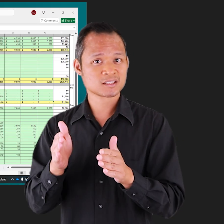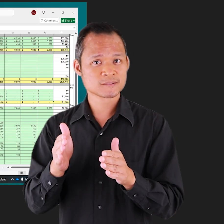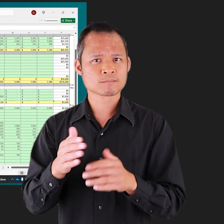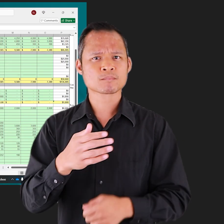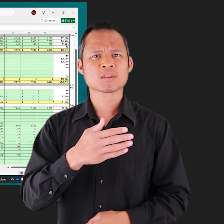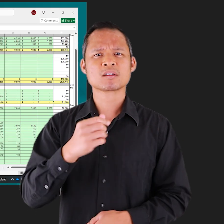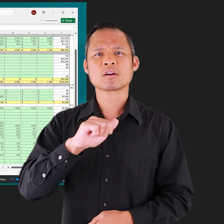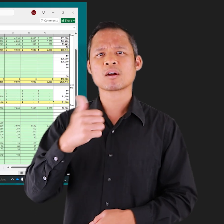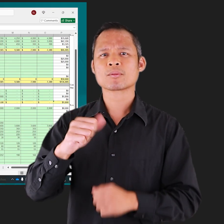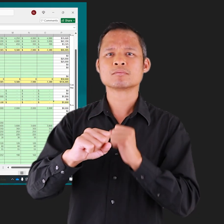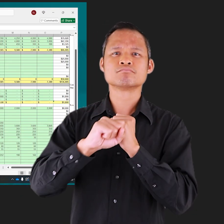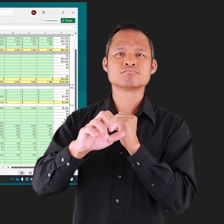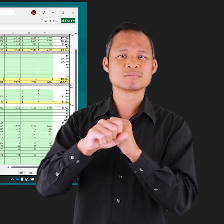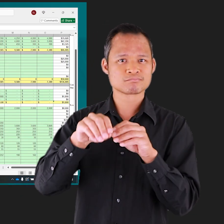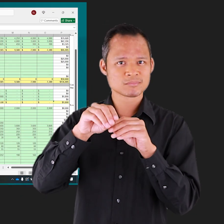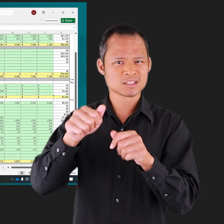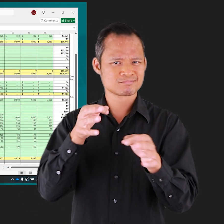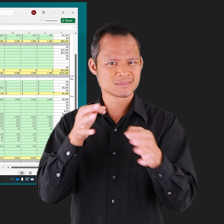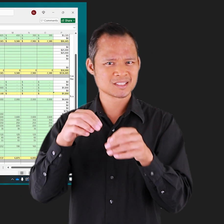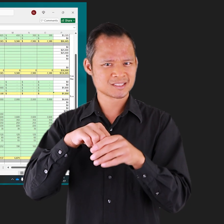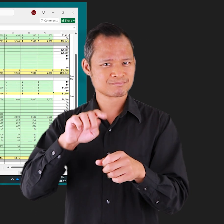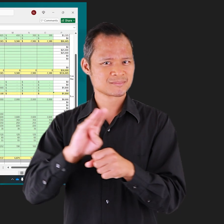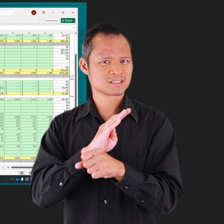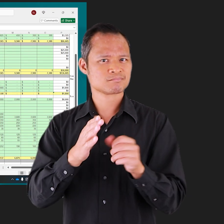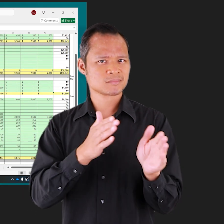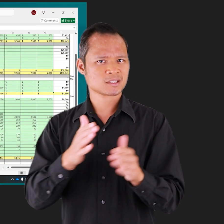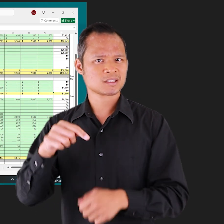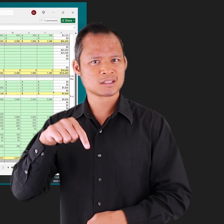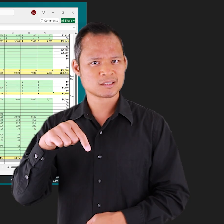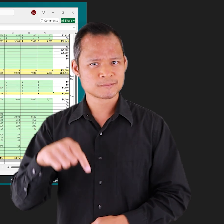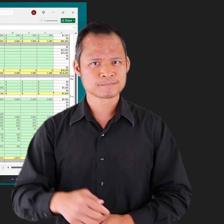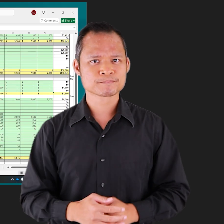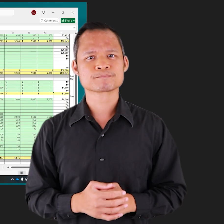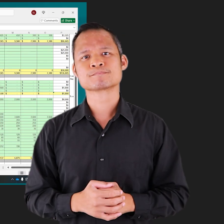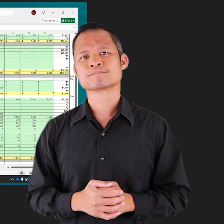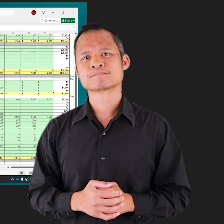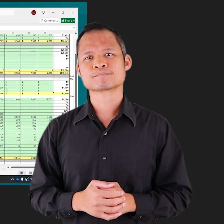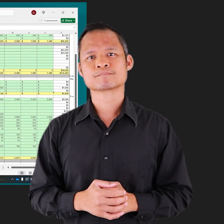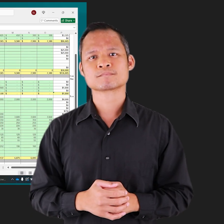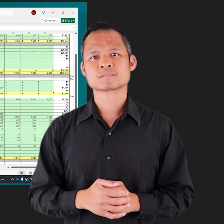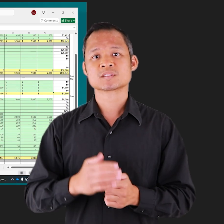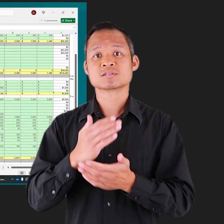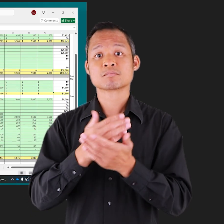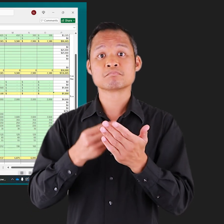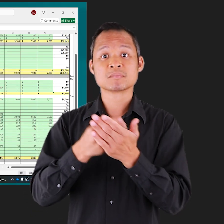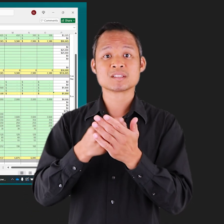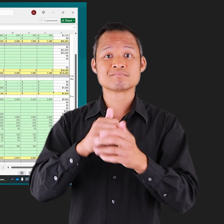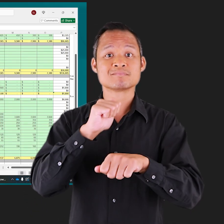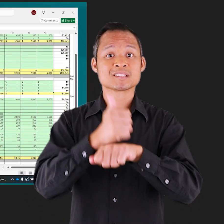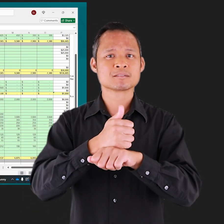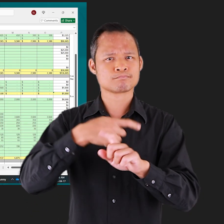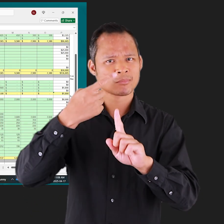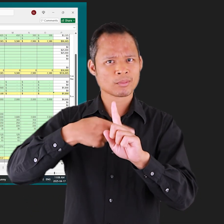plan. The marketing expenses can be explained in the marketing sections of the business plan. Some of your expenses